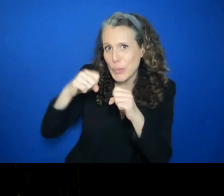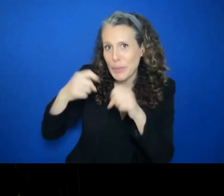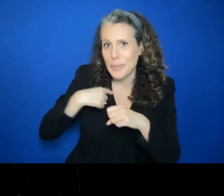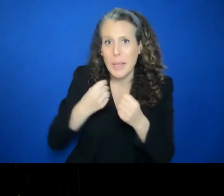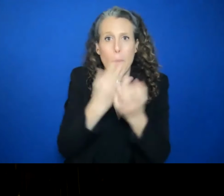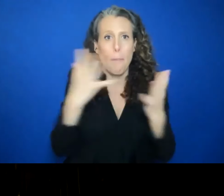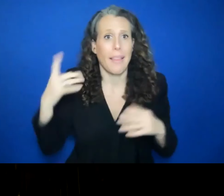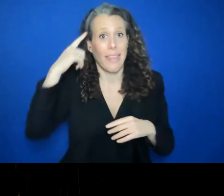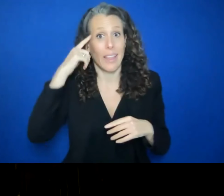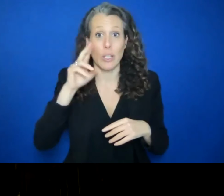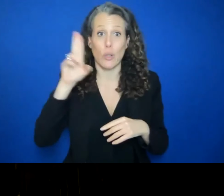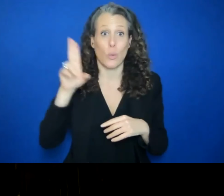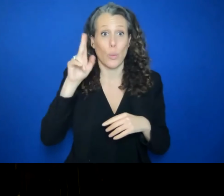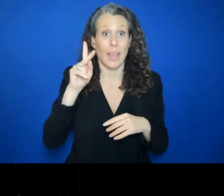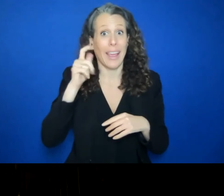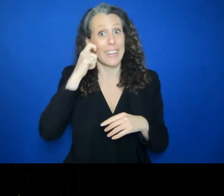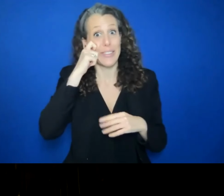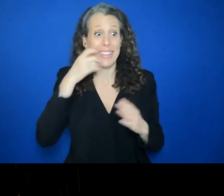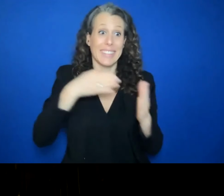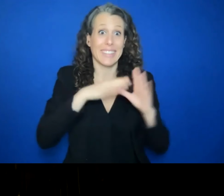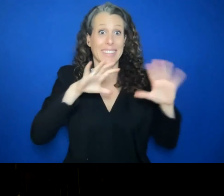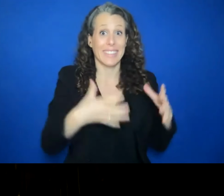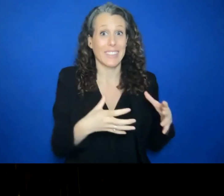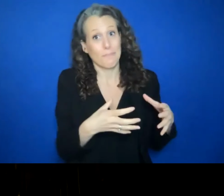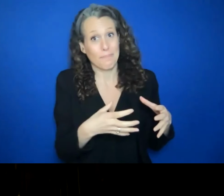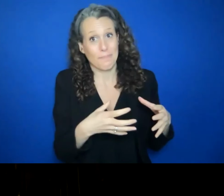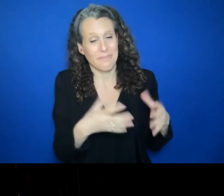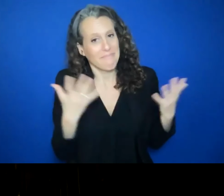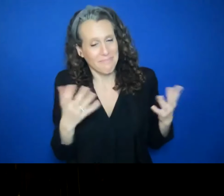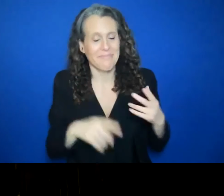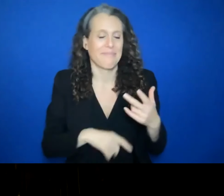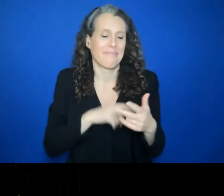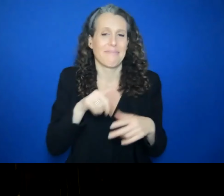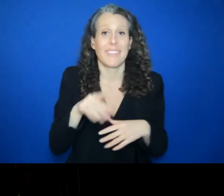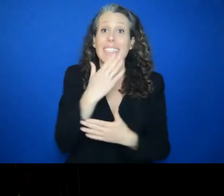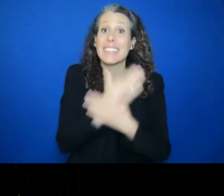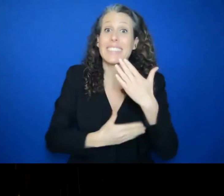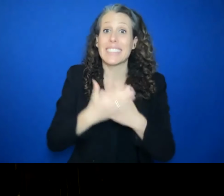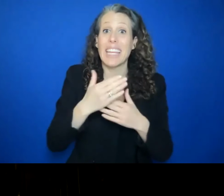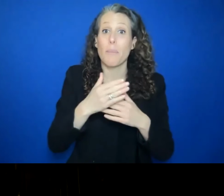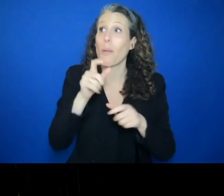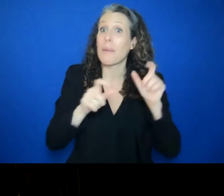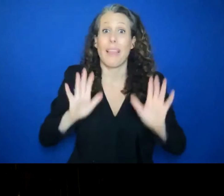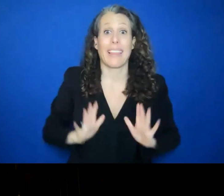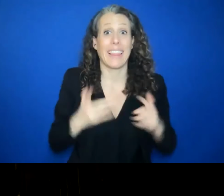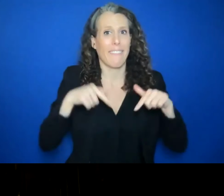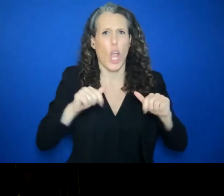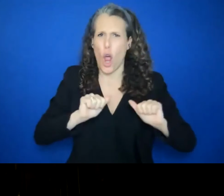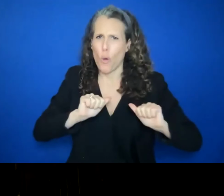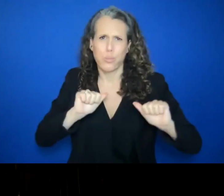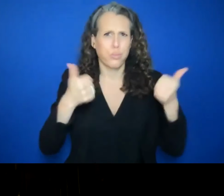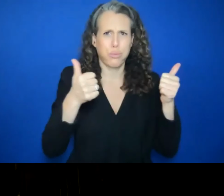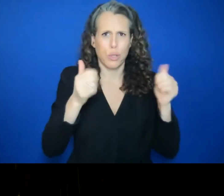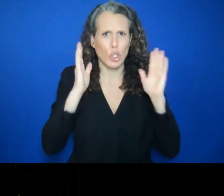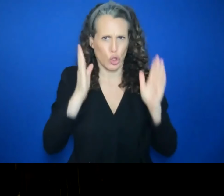UK is not a racist society. Secondly, that the situation for disabled people in the UK is good or even a model